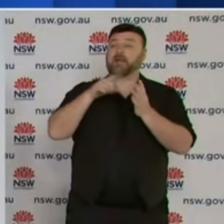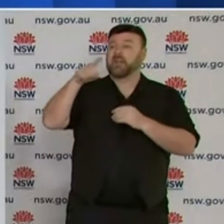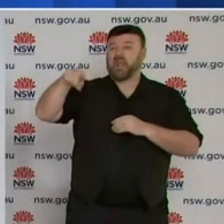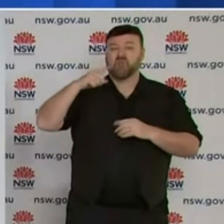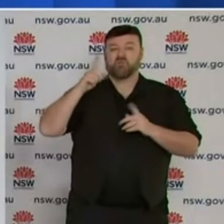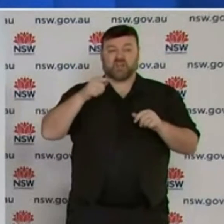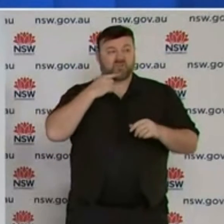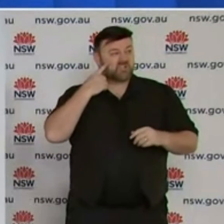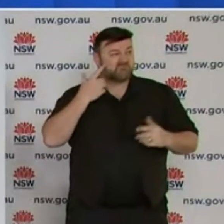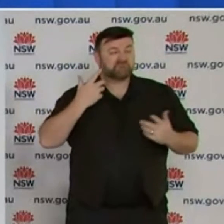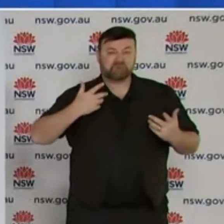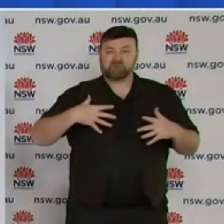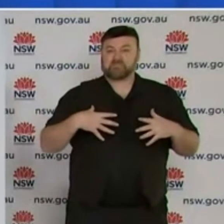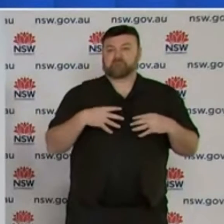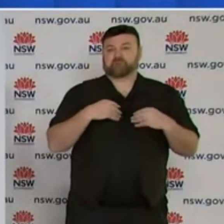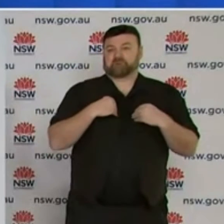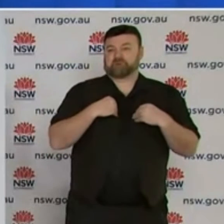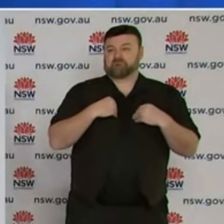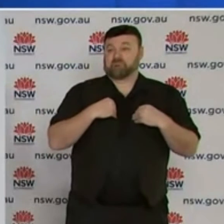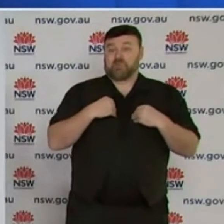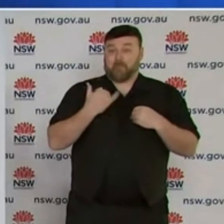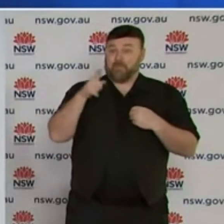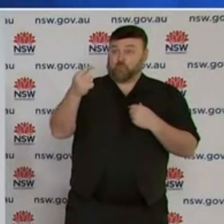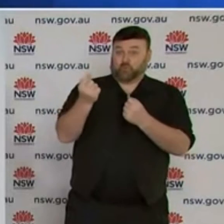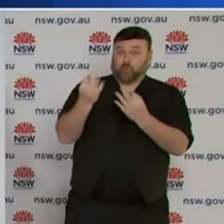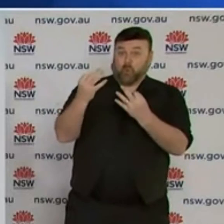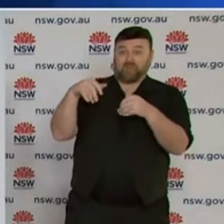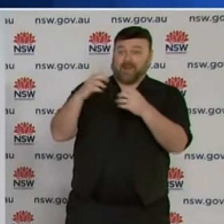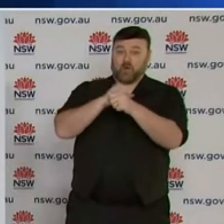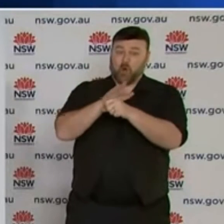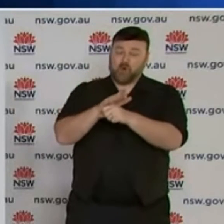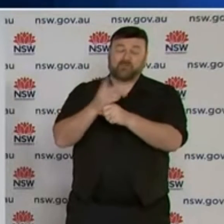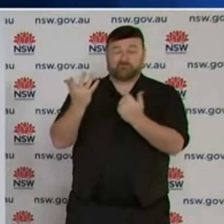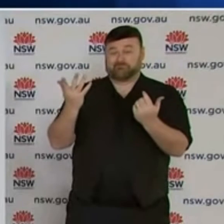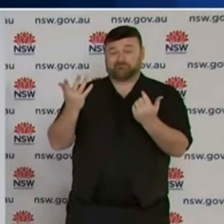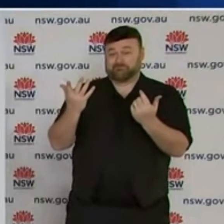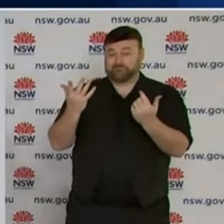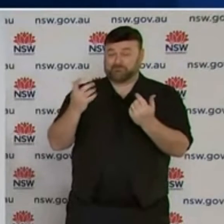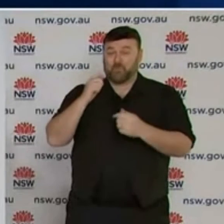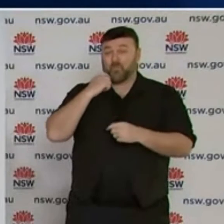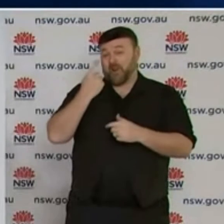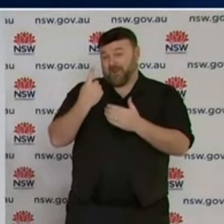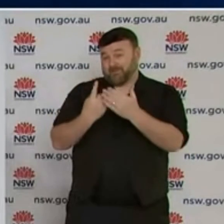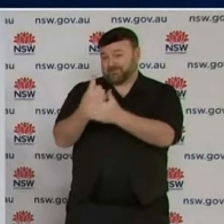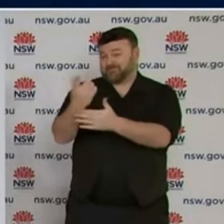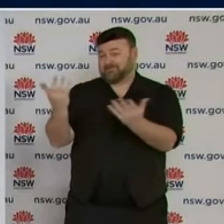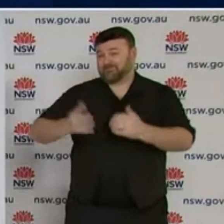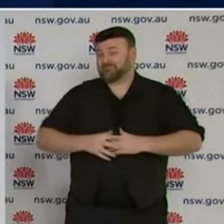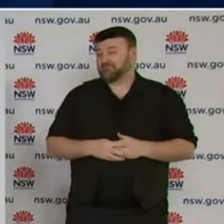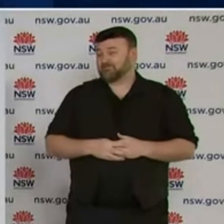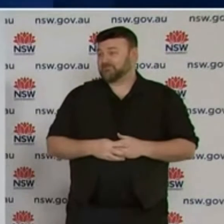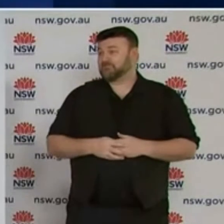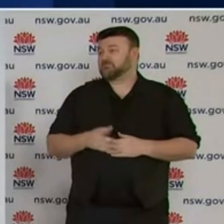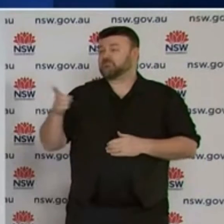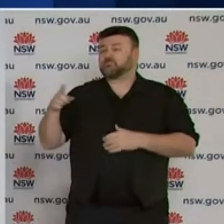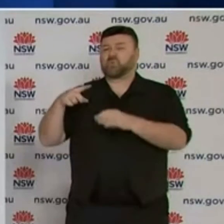like. Even if you don't have any COVID cases, eventually it will come into your community. What about Queensland, though, Premier? Look, obviously other states who've got